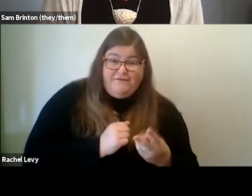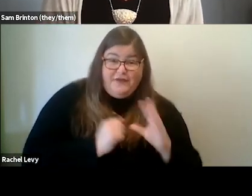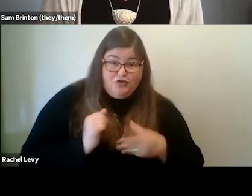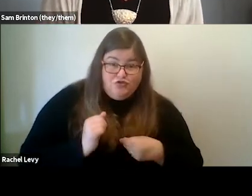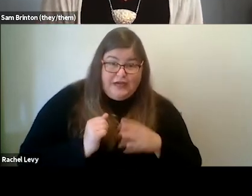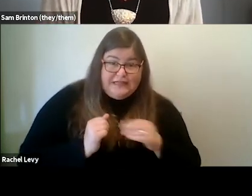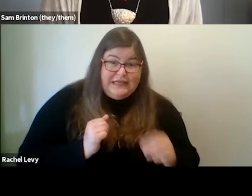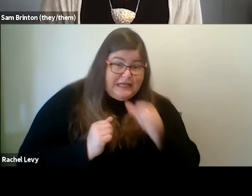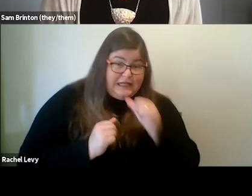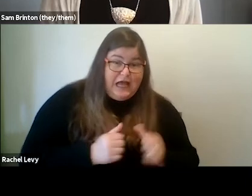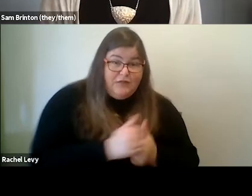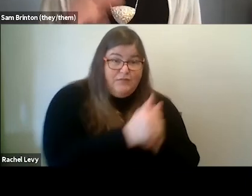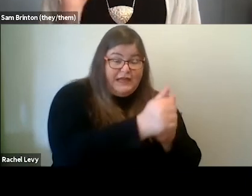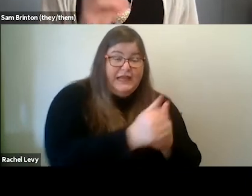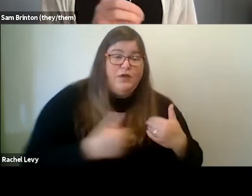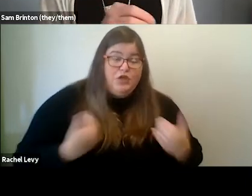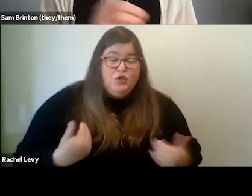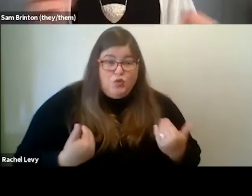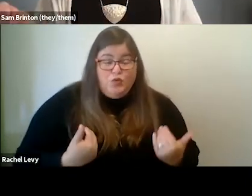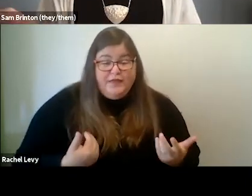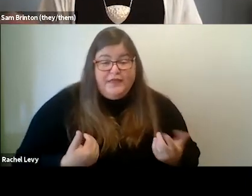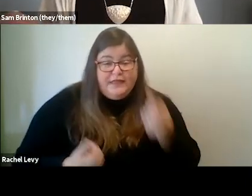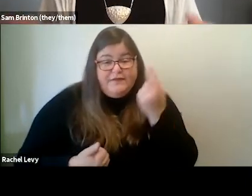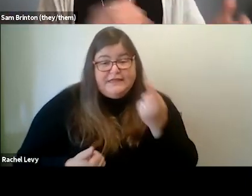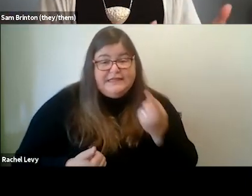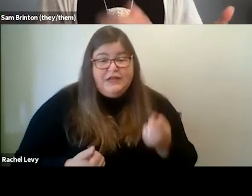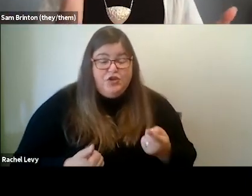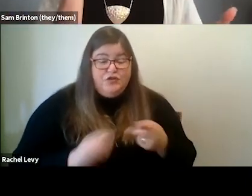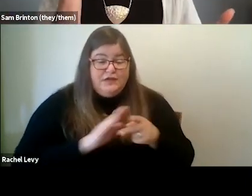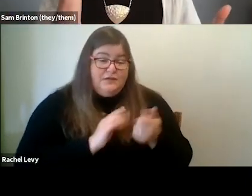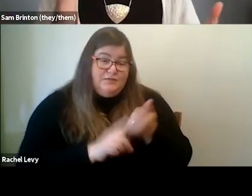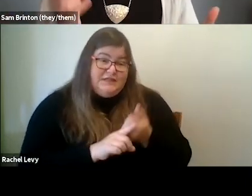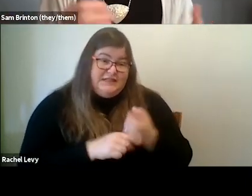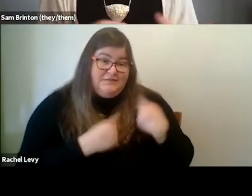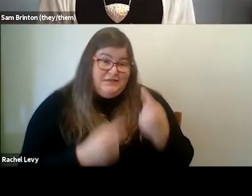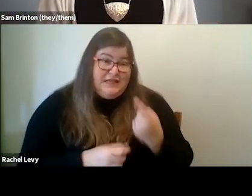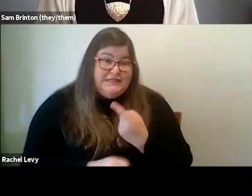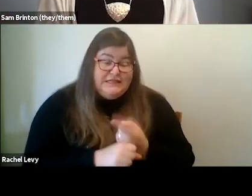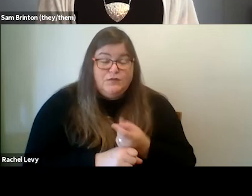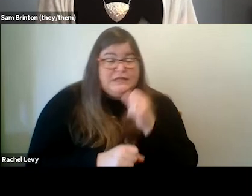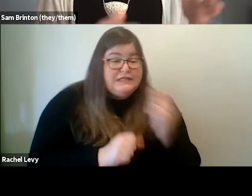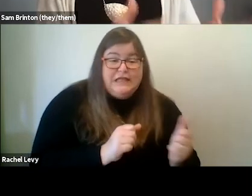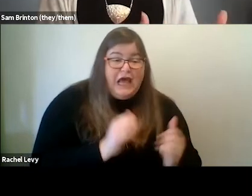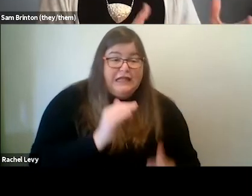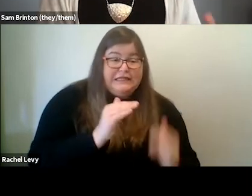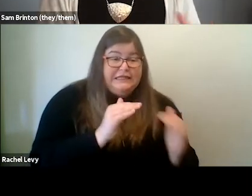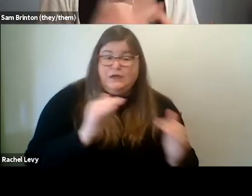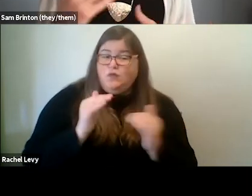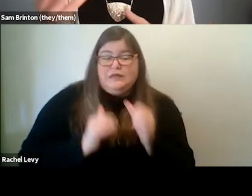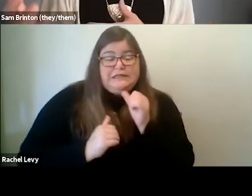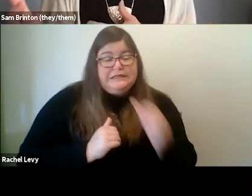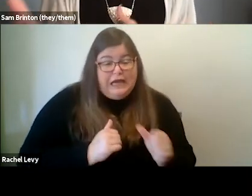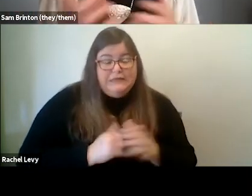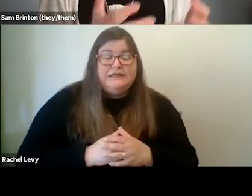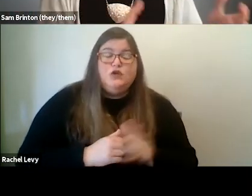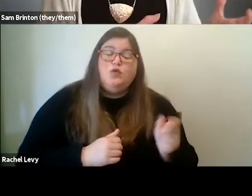in the last year. But this isn't an equal playing field. As we've heard from Brandon and others, you have to recognize that there